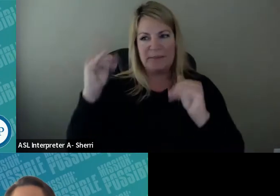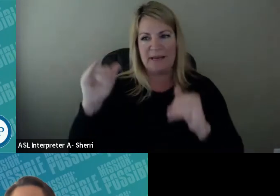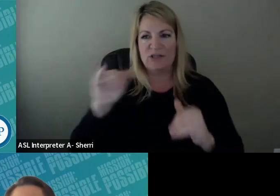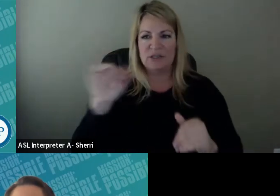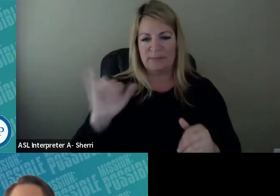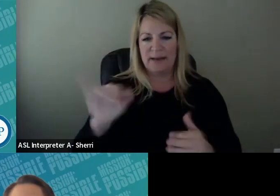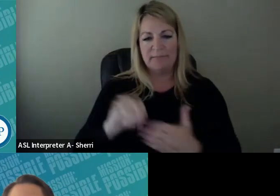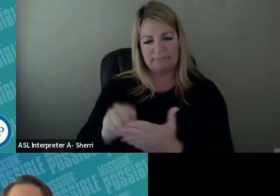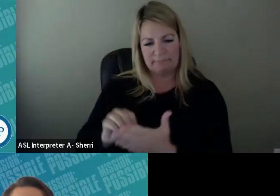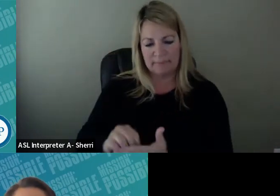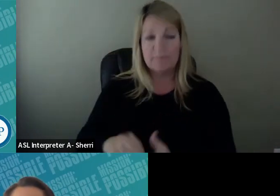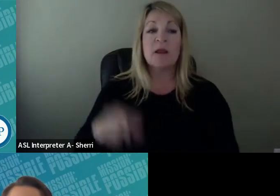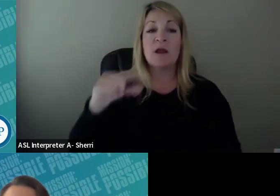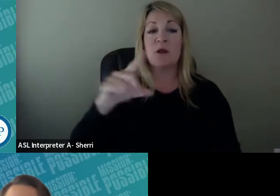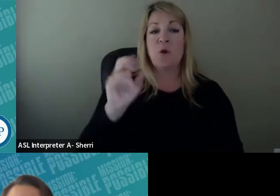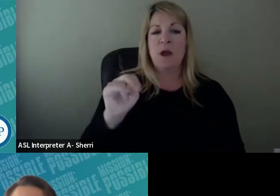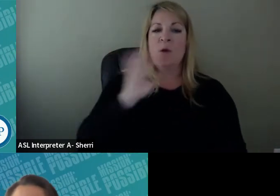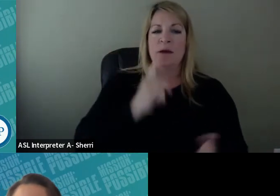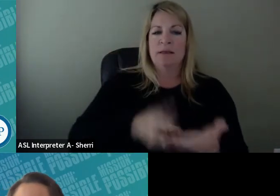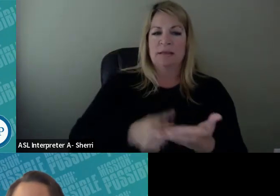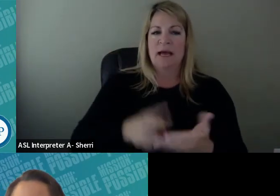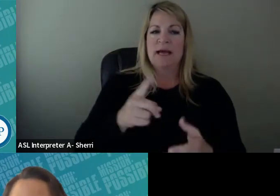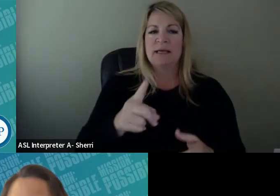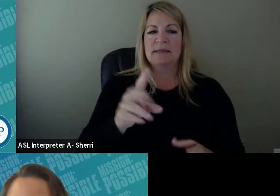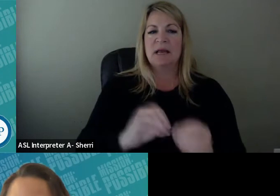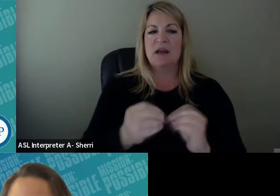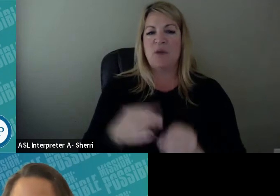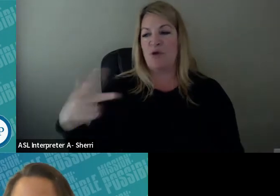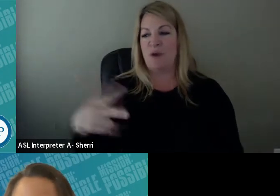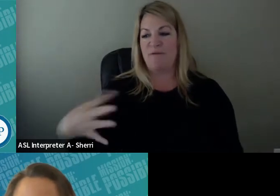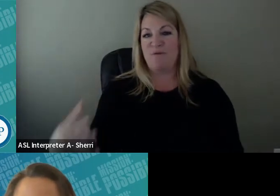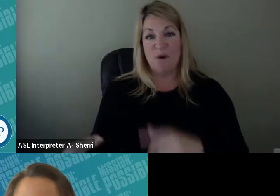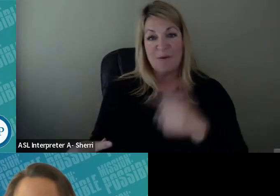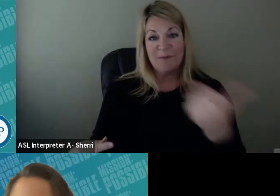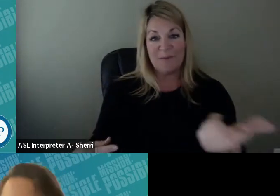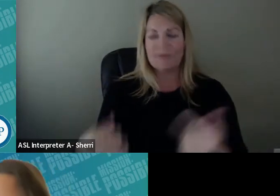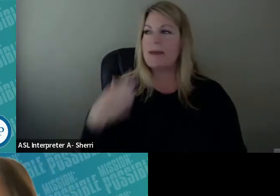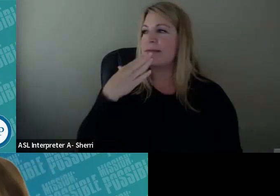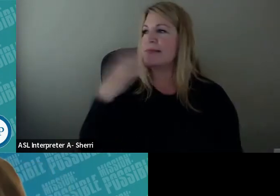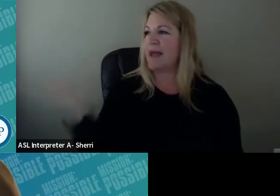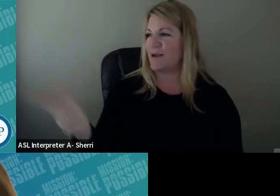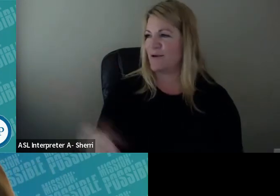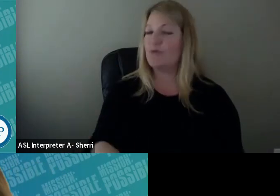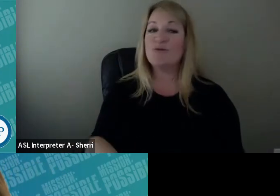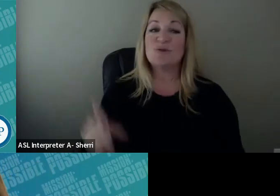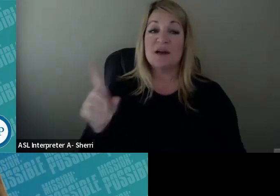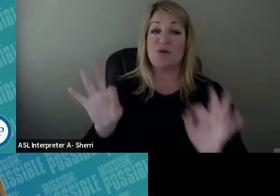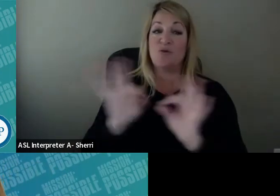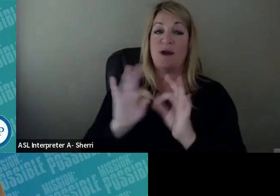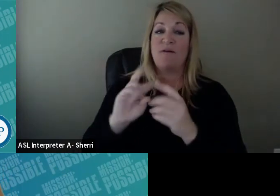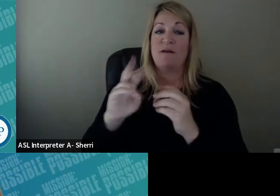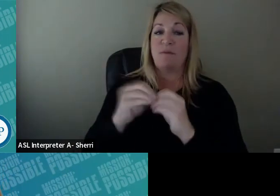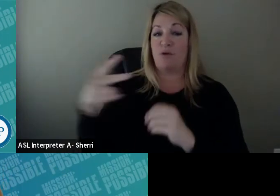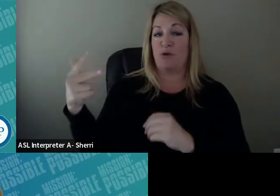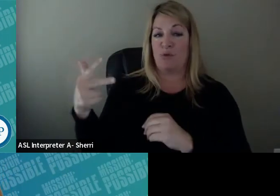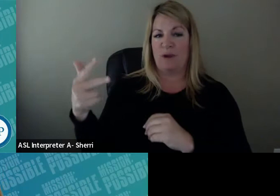Gwen will be discussing critical factors number 3 and 4. Thank you, Mai. Well, for critical factor number 3, and that